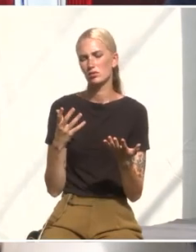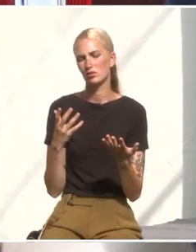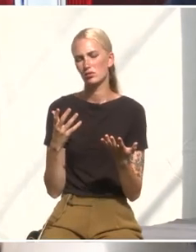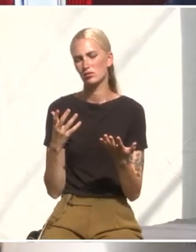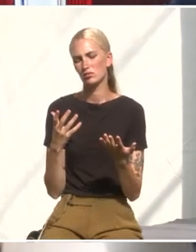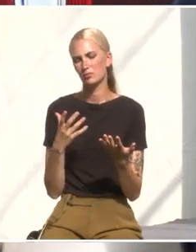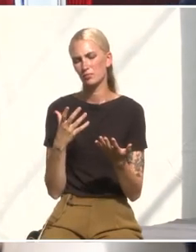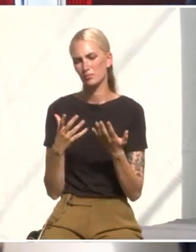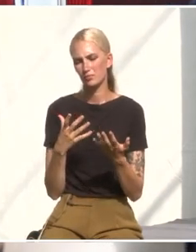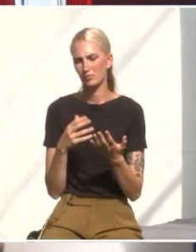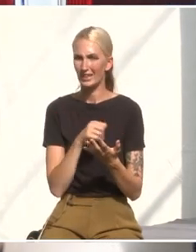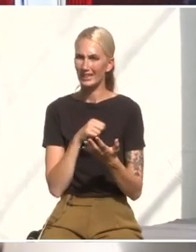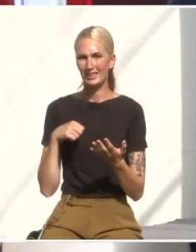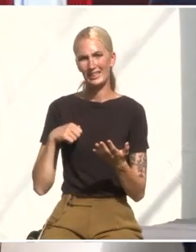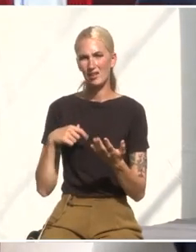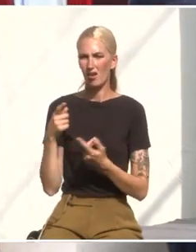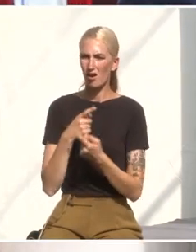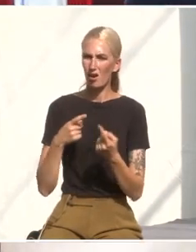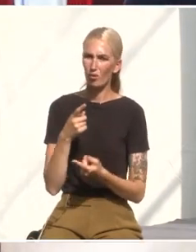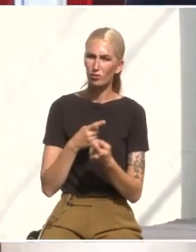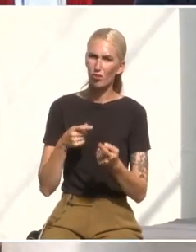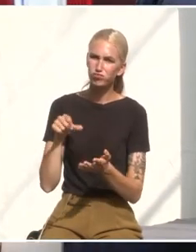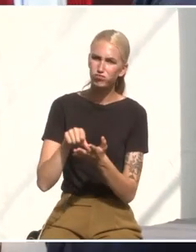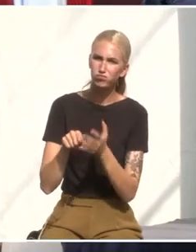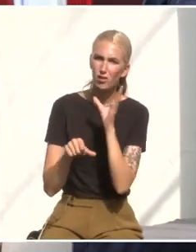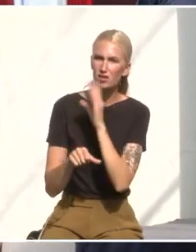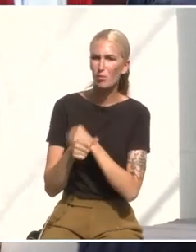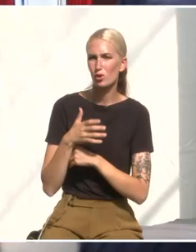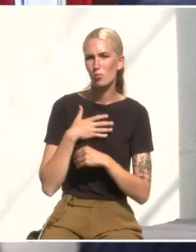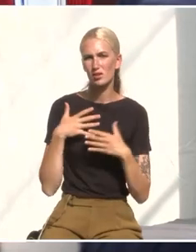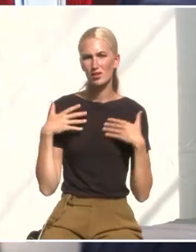able to be a part of the discussion about your own health.